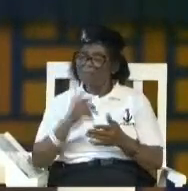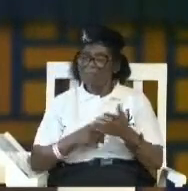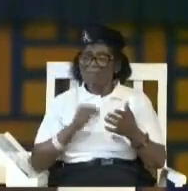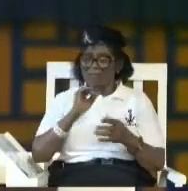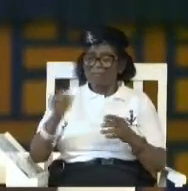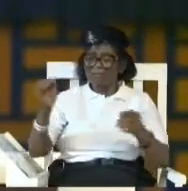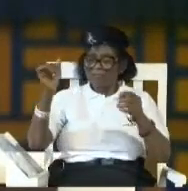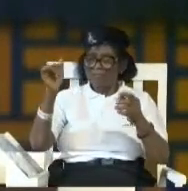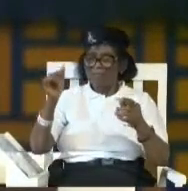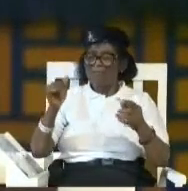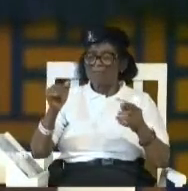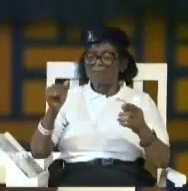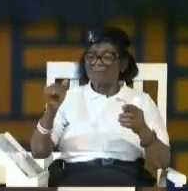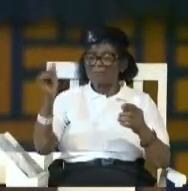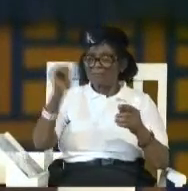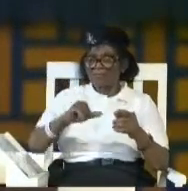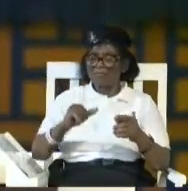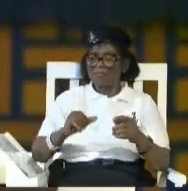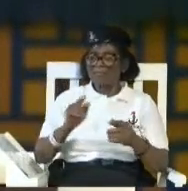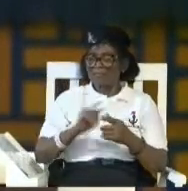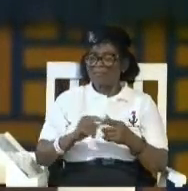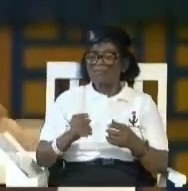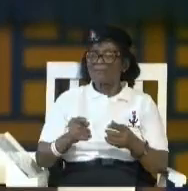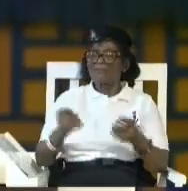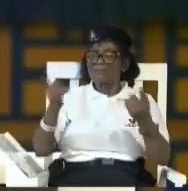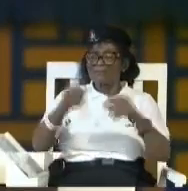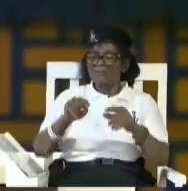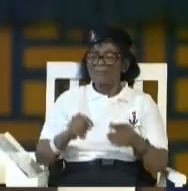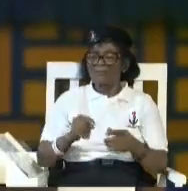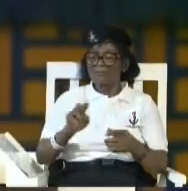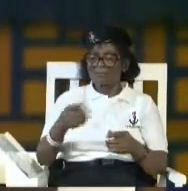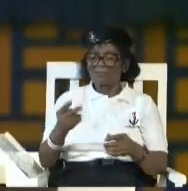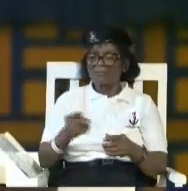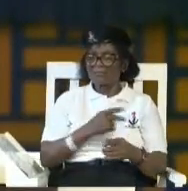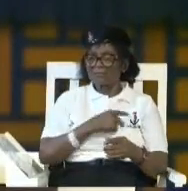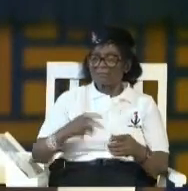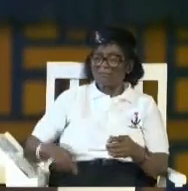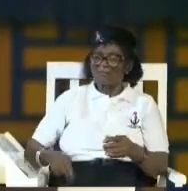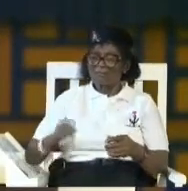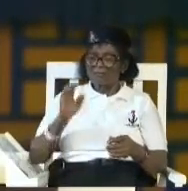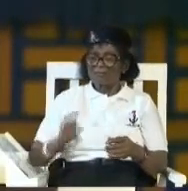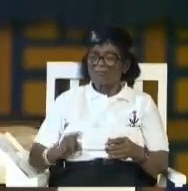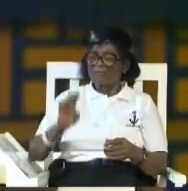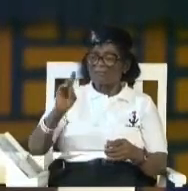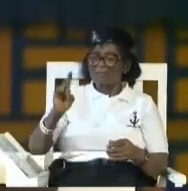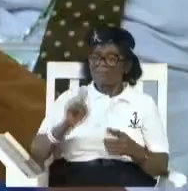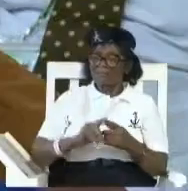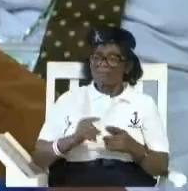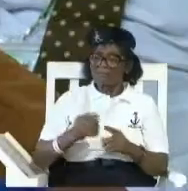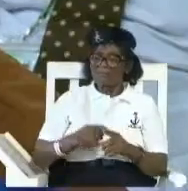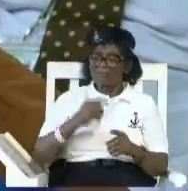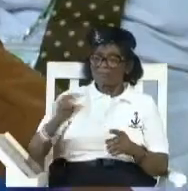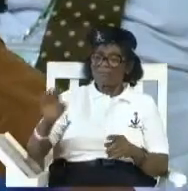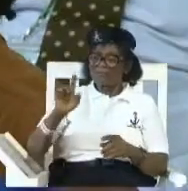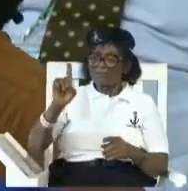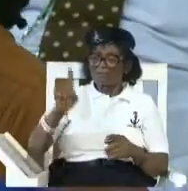2 Kings chapter 7, from verse 1 to the end. 2 Kings 7, from verse 1 to the end.